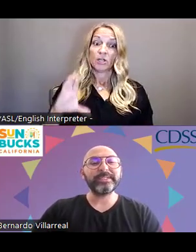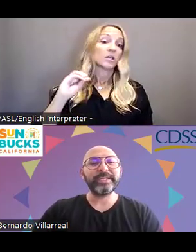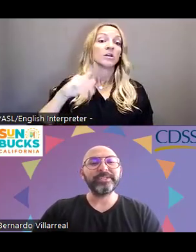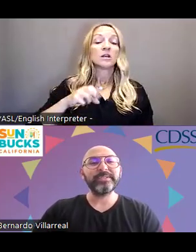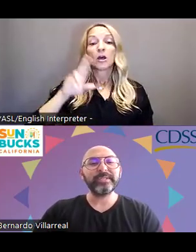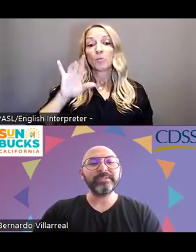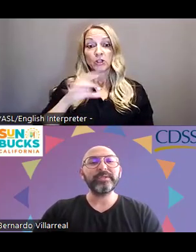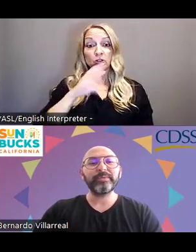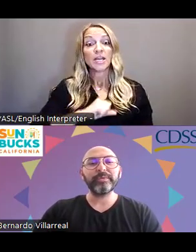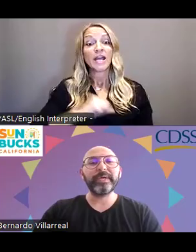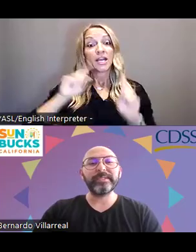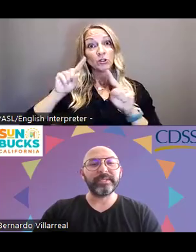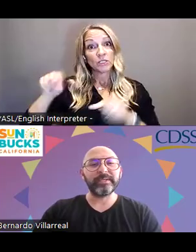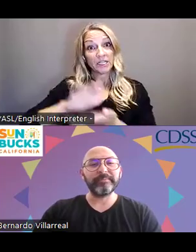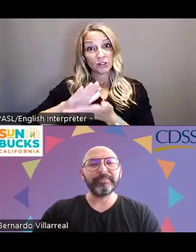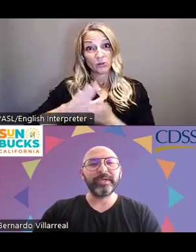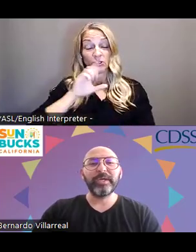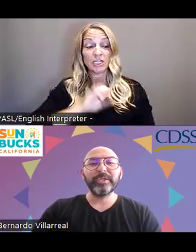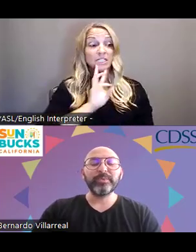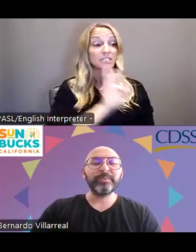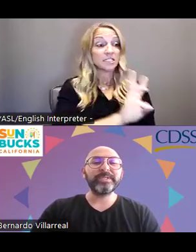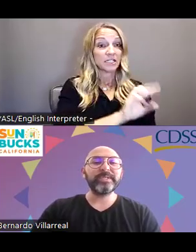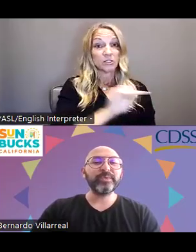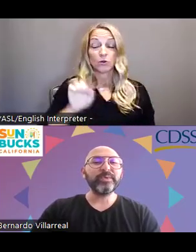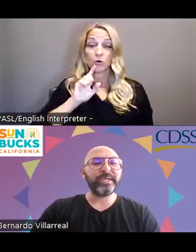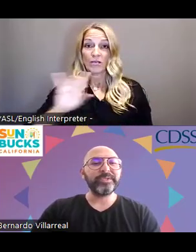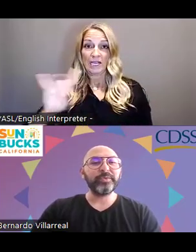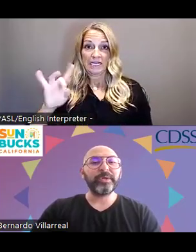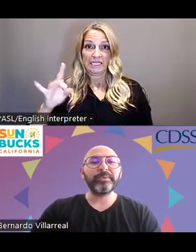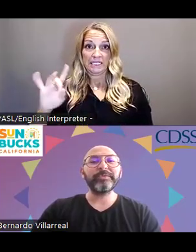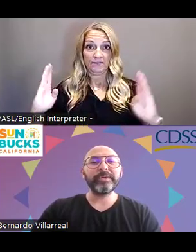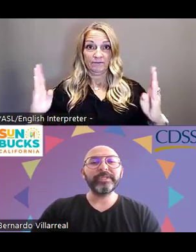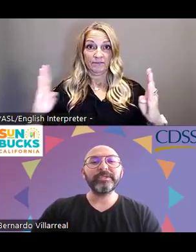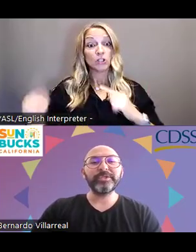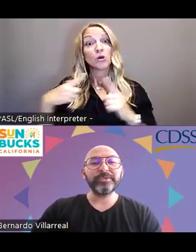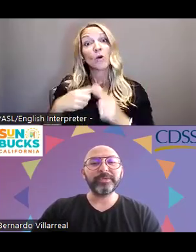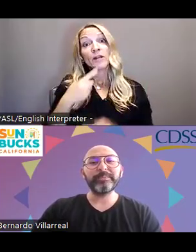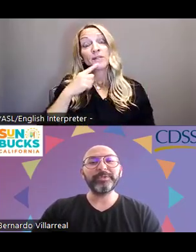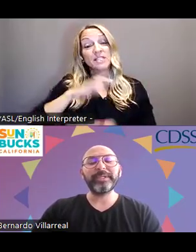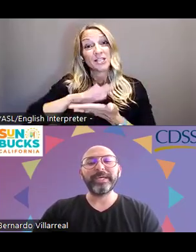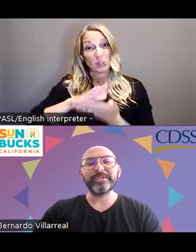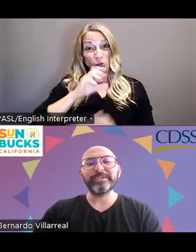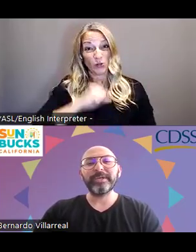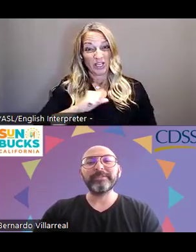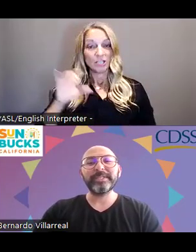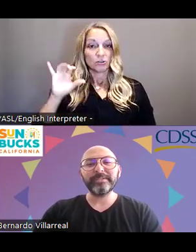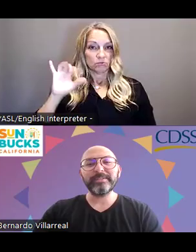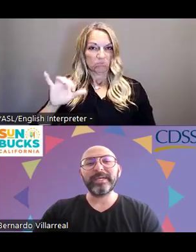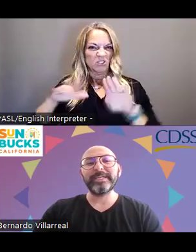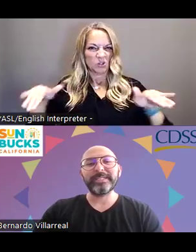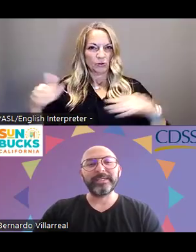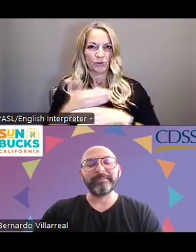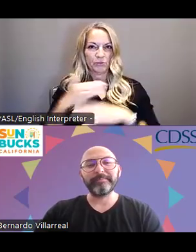for children is ages 6 through 18. So when we say school age, we are referring to children between the ages